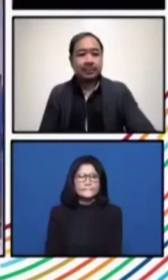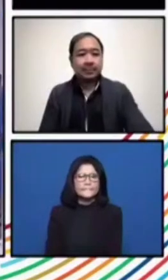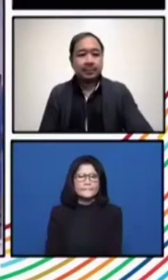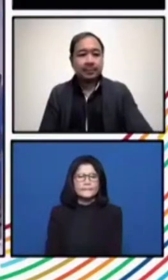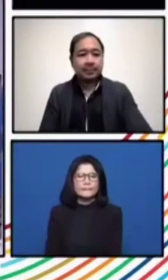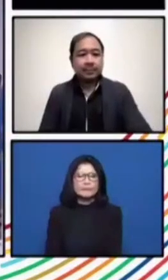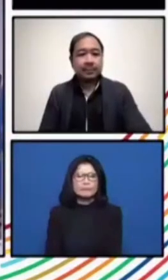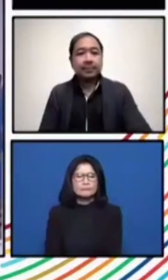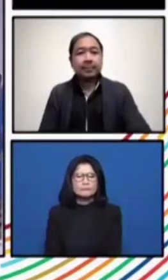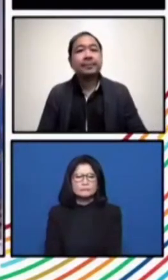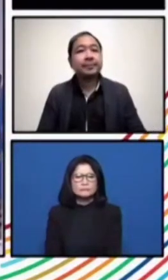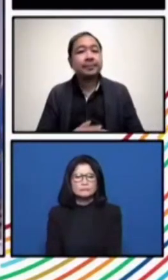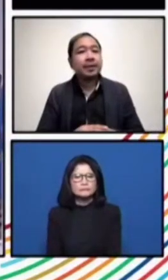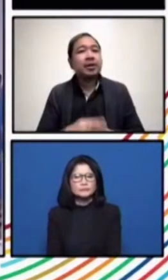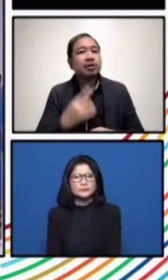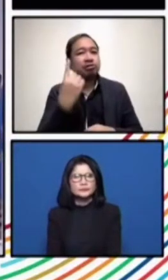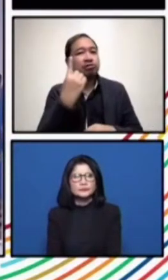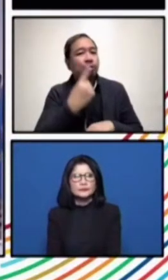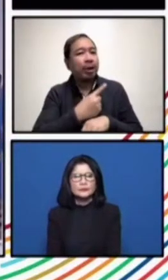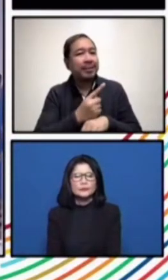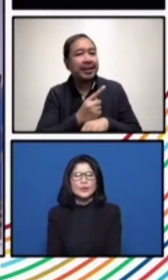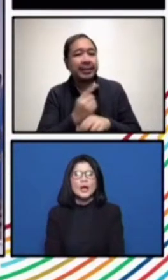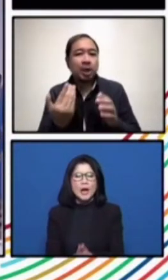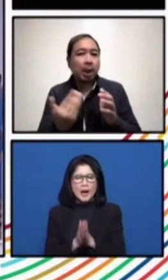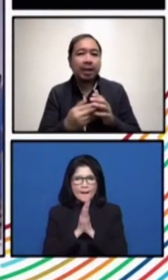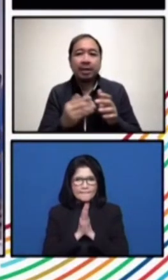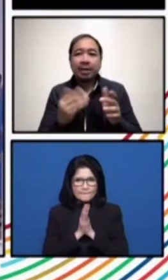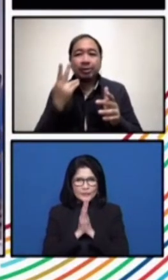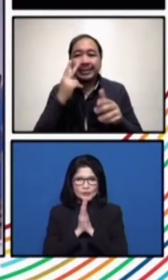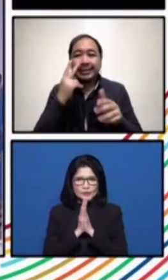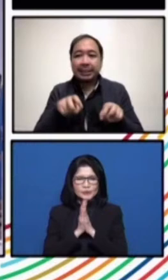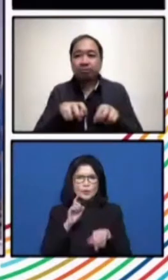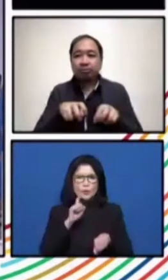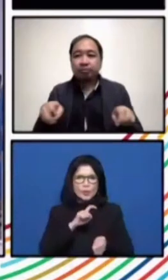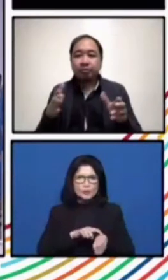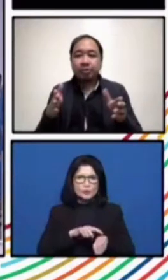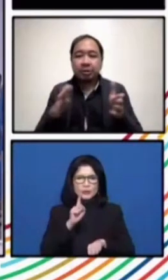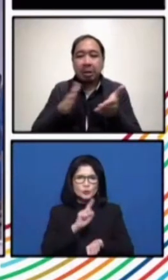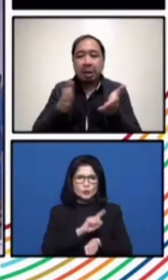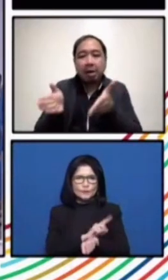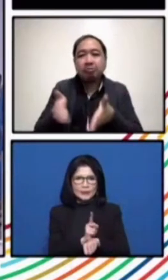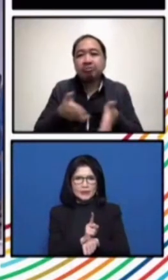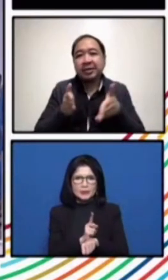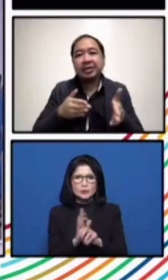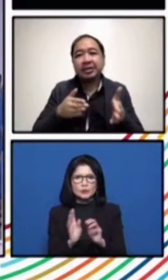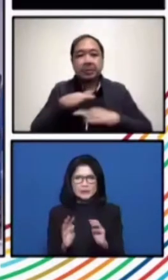well I'm chair will take one minute to rearrange the Rostrum thank you very much